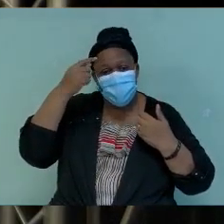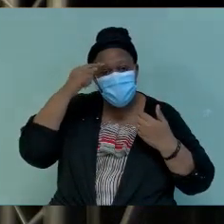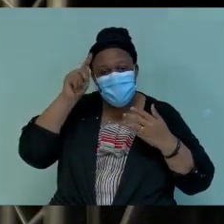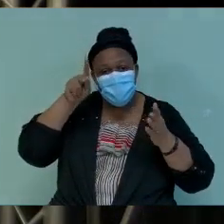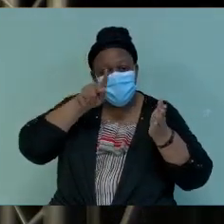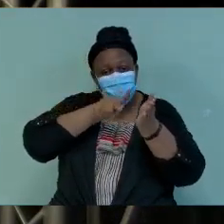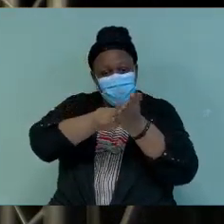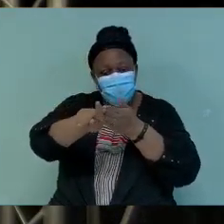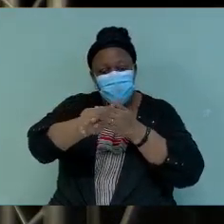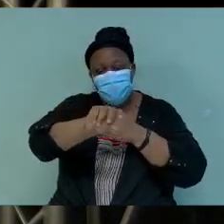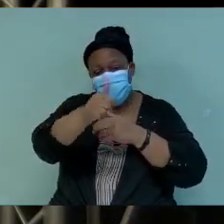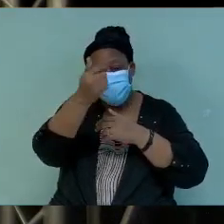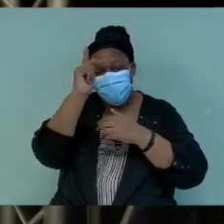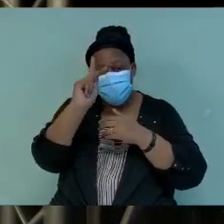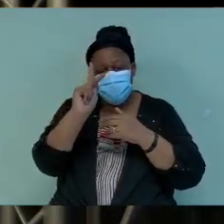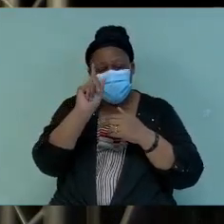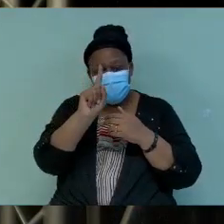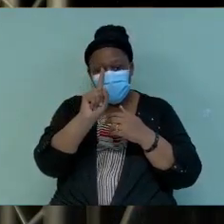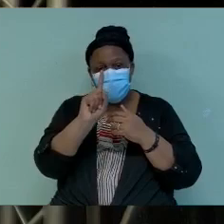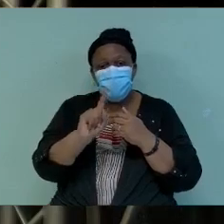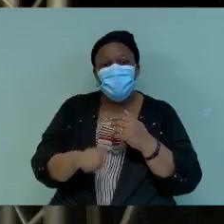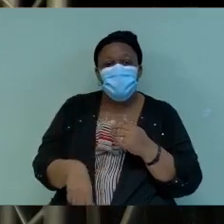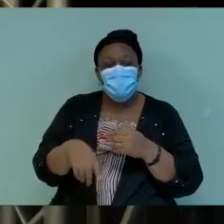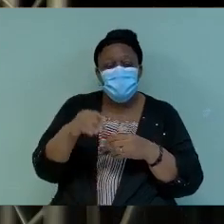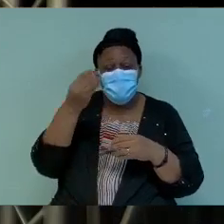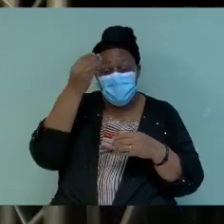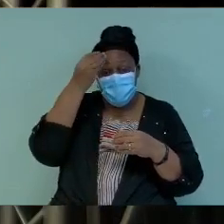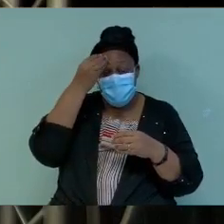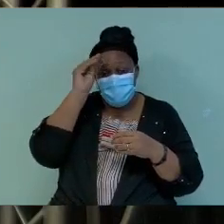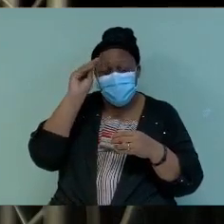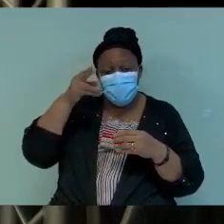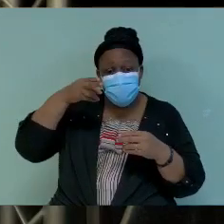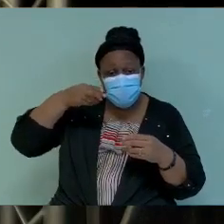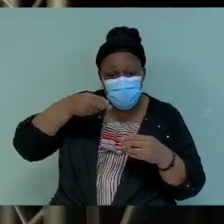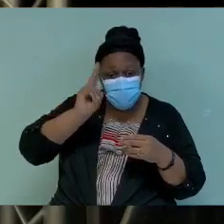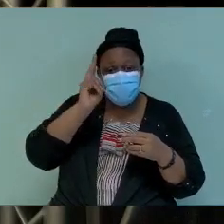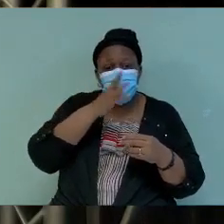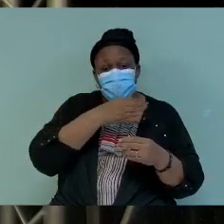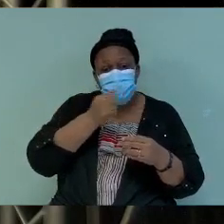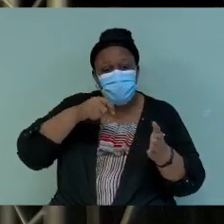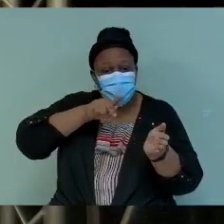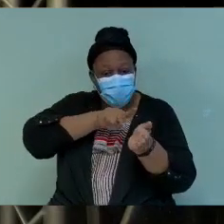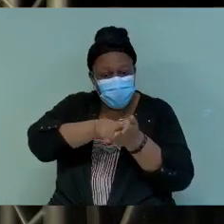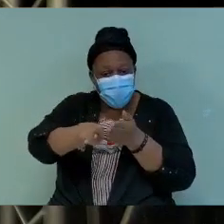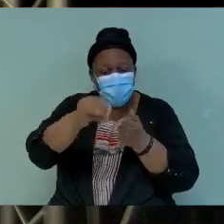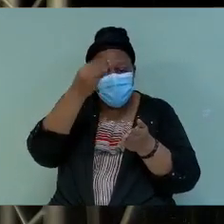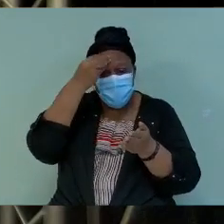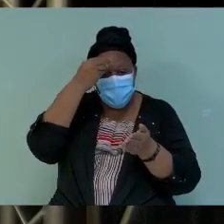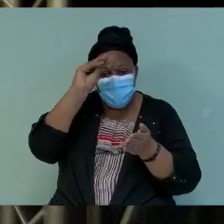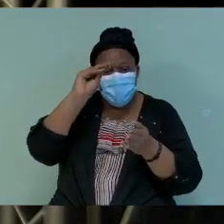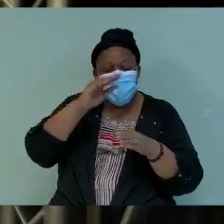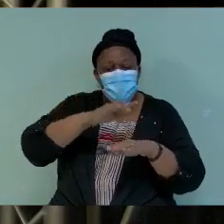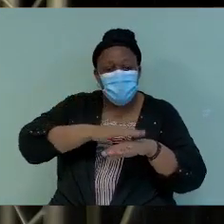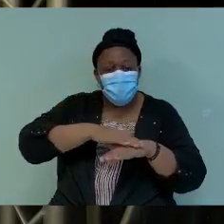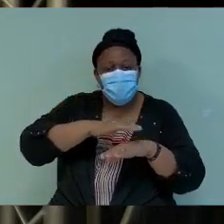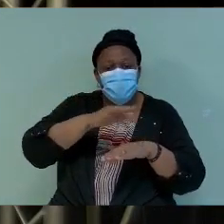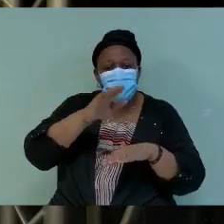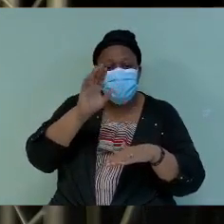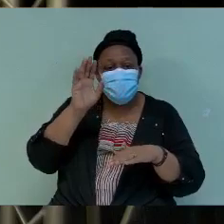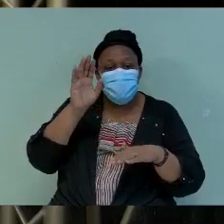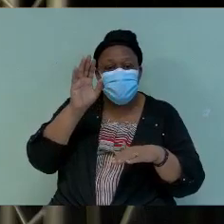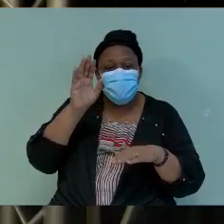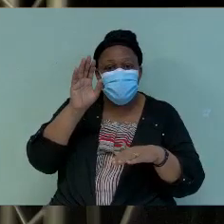of Parsons. Mills was fatally shot at his home at Parsons Village at about 9 p.m. on